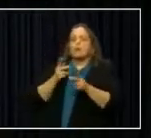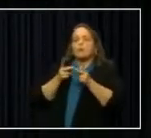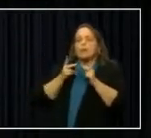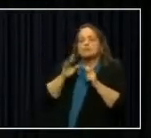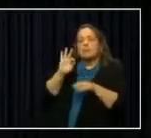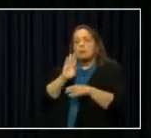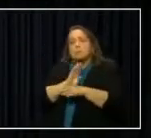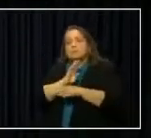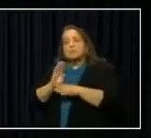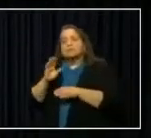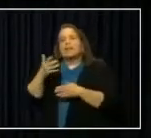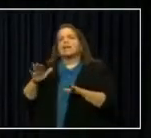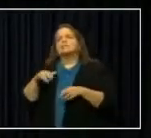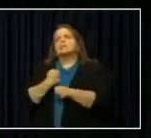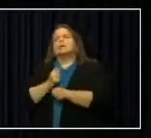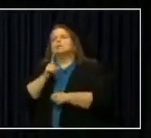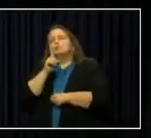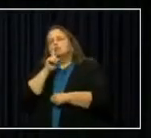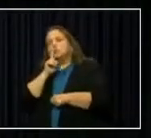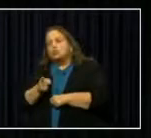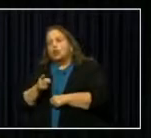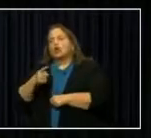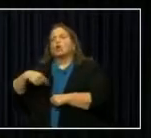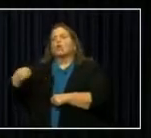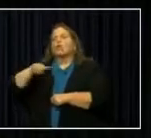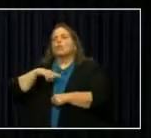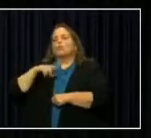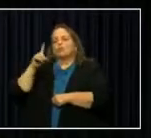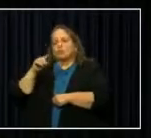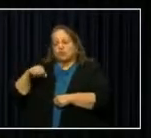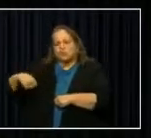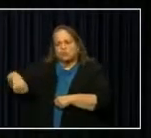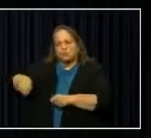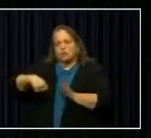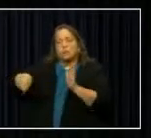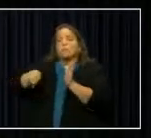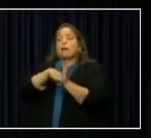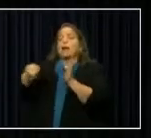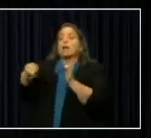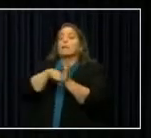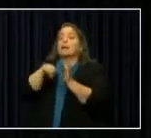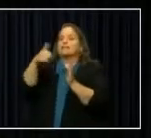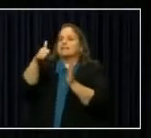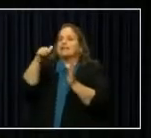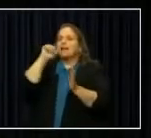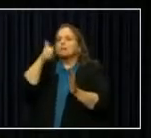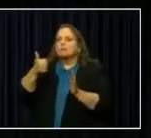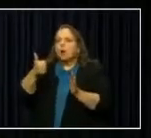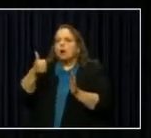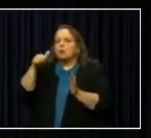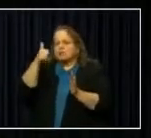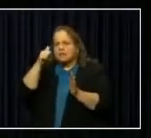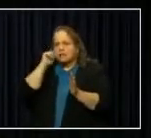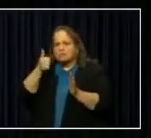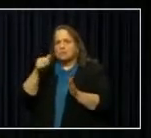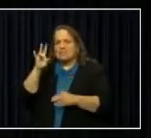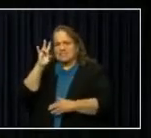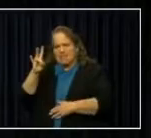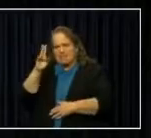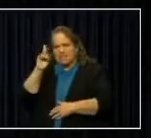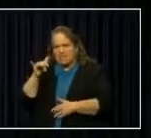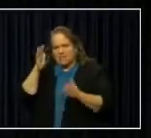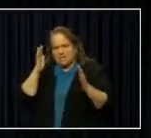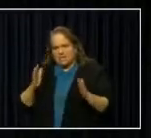of business. Let's make sure that we ring our bells at 10 a.m. tomorrow. 7